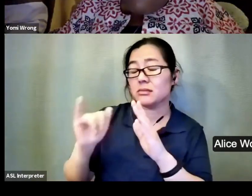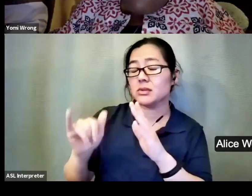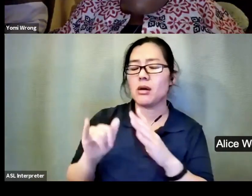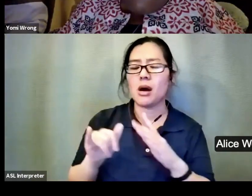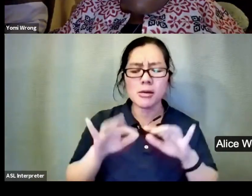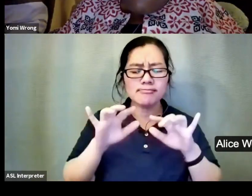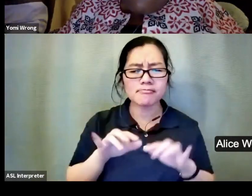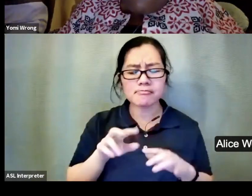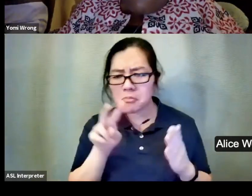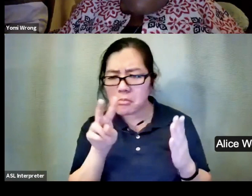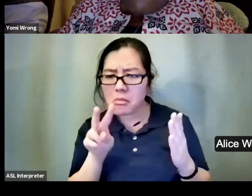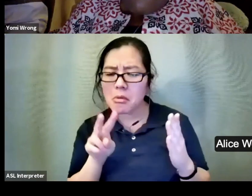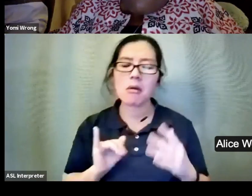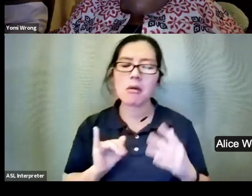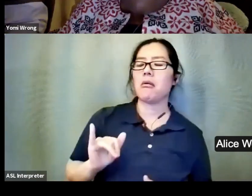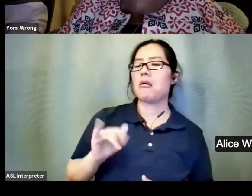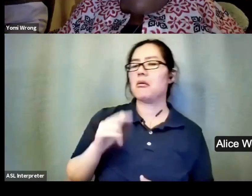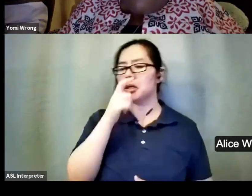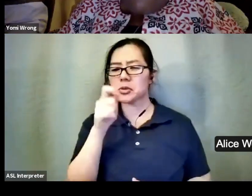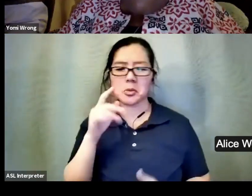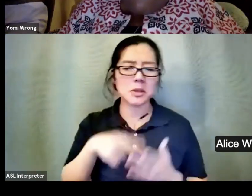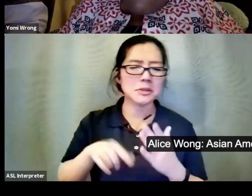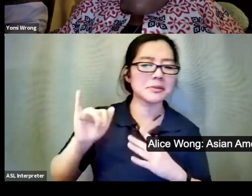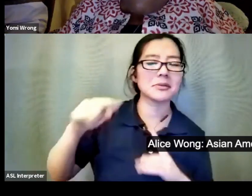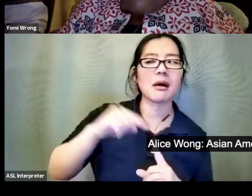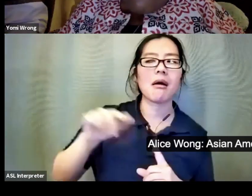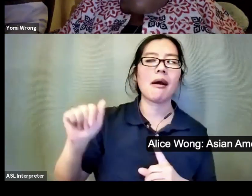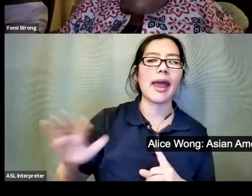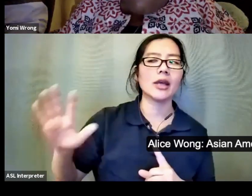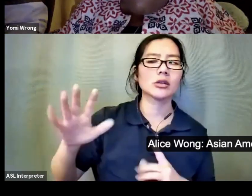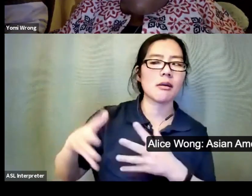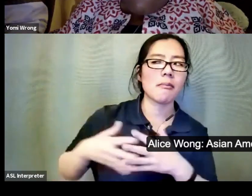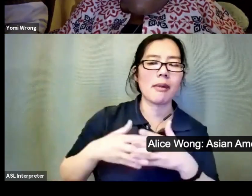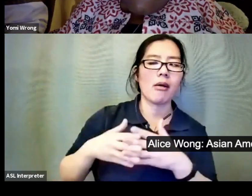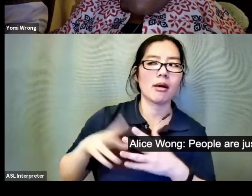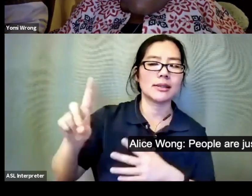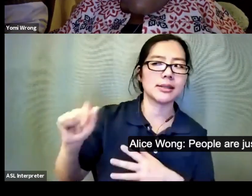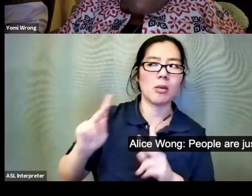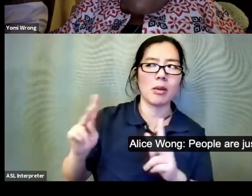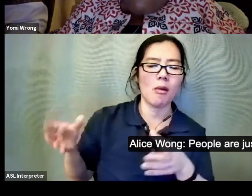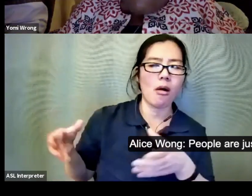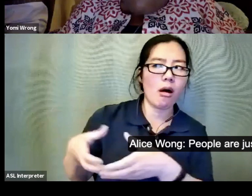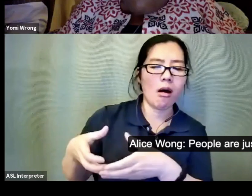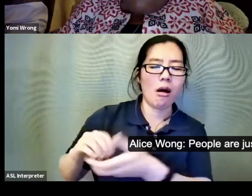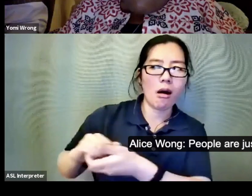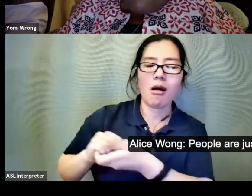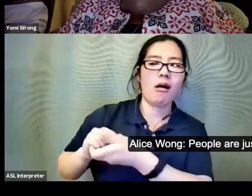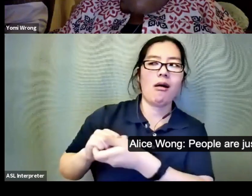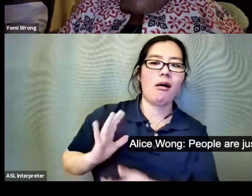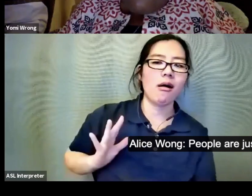So look at this, like two Asian American disabled people, just like people who are just like